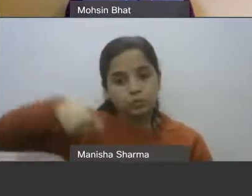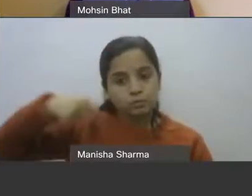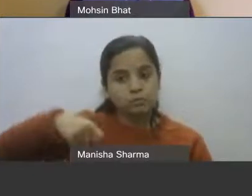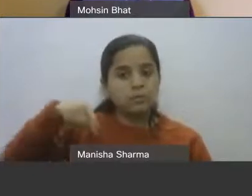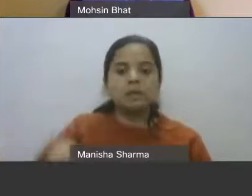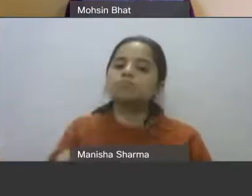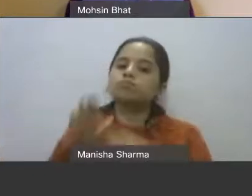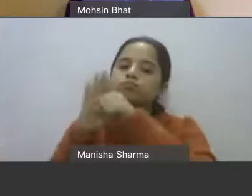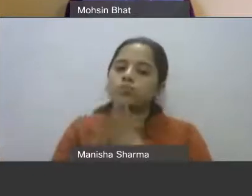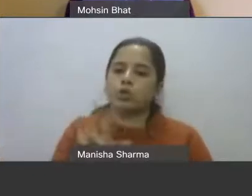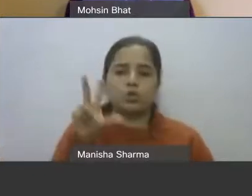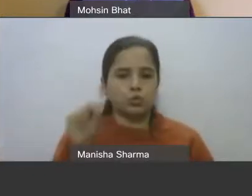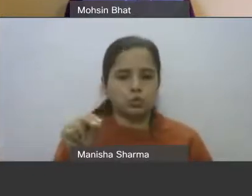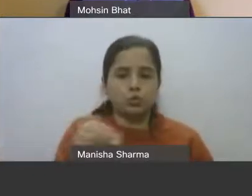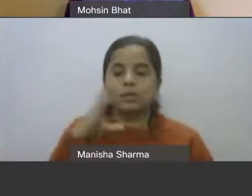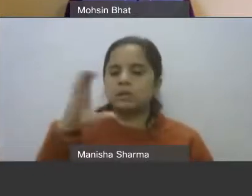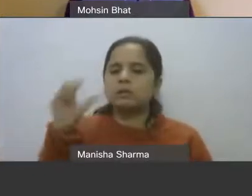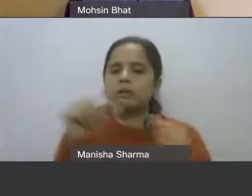non-discrimination, I think the